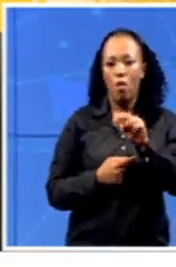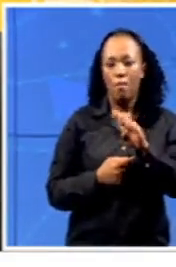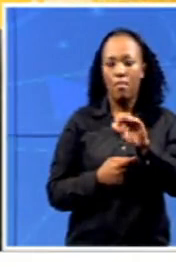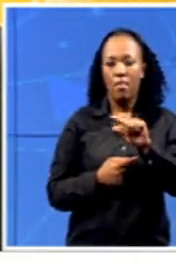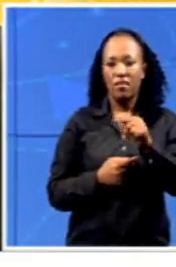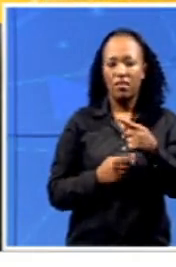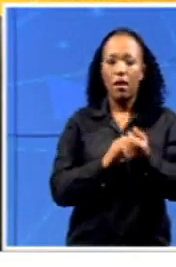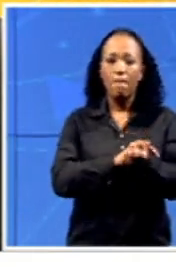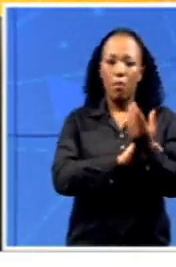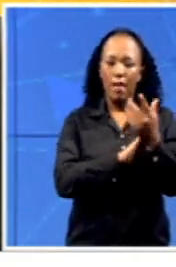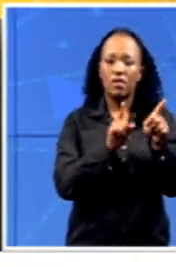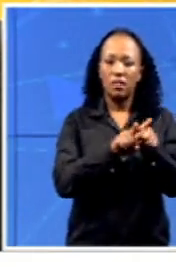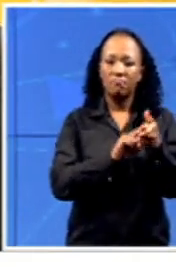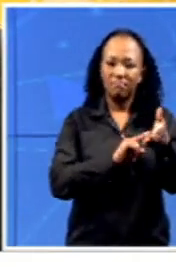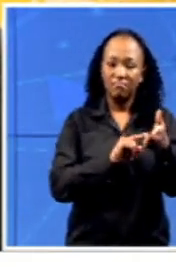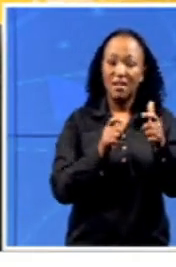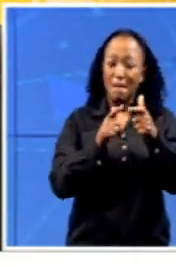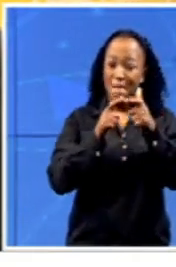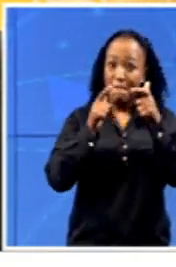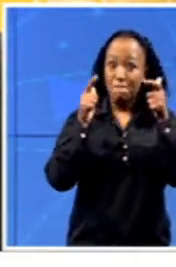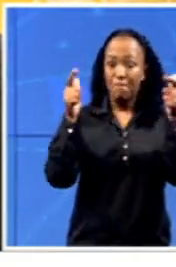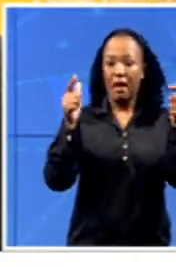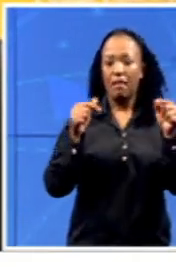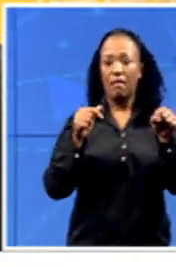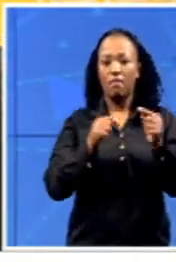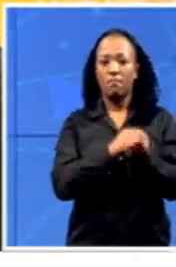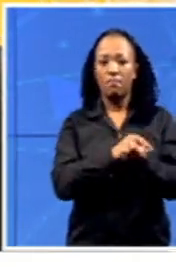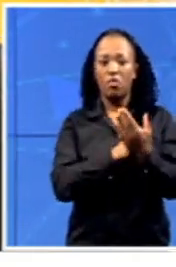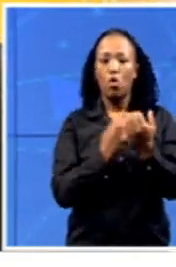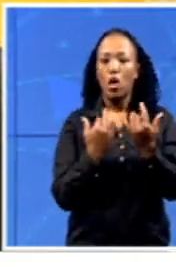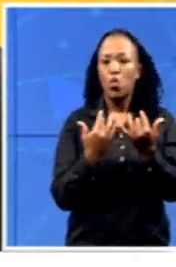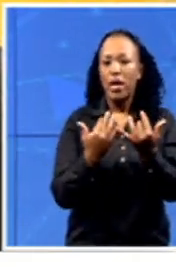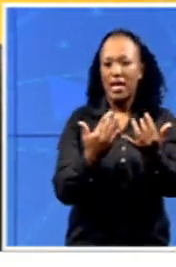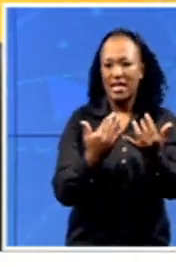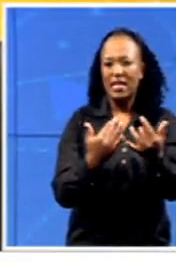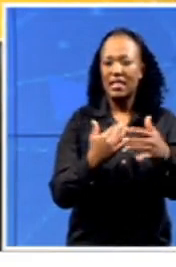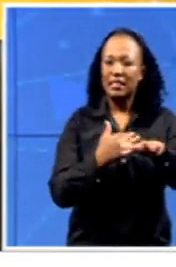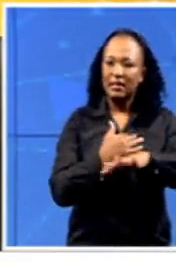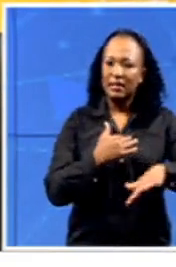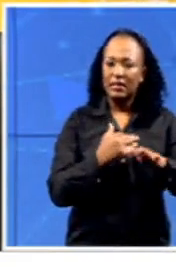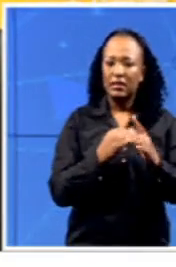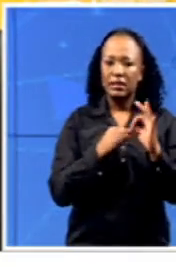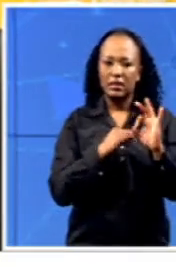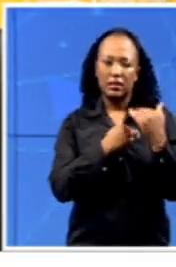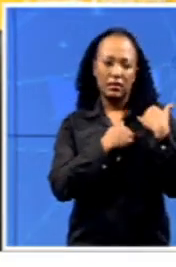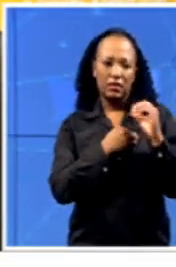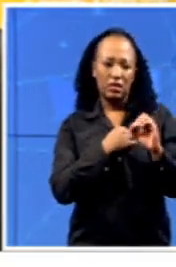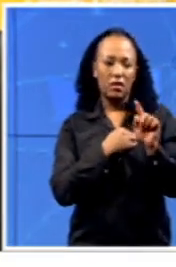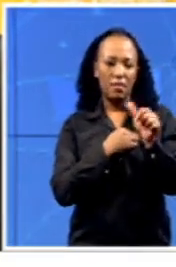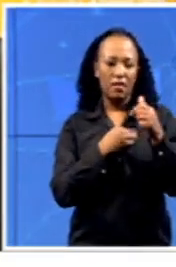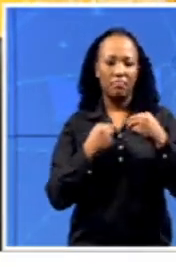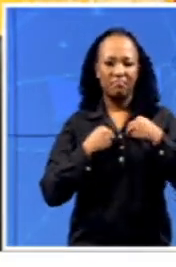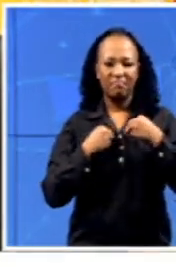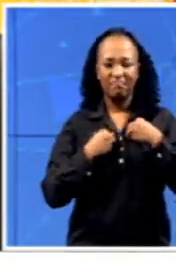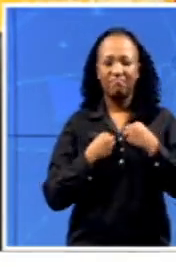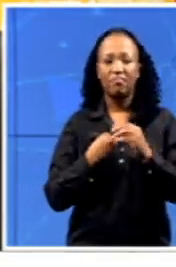the Blyde River Canyon, which is the third largest canyon in the world, and the only greenest canyon. And, of course, with all the other properties from